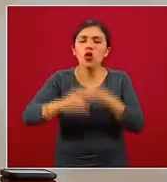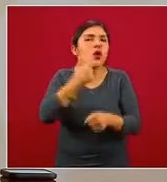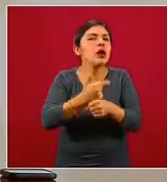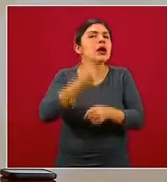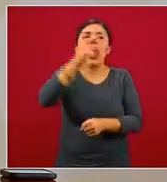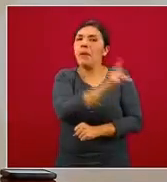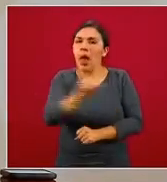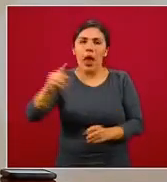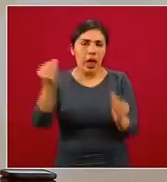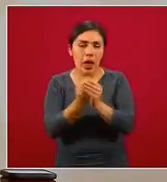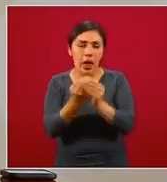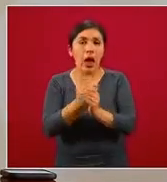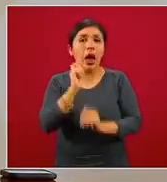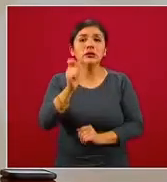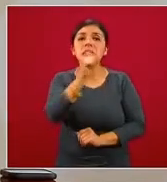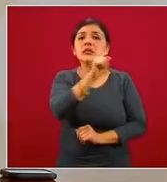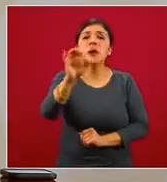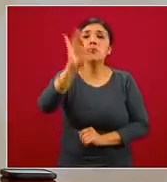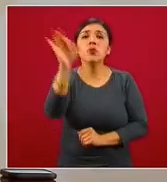But basically,